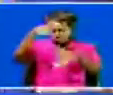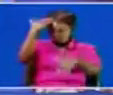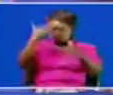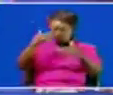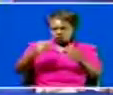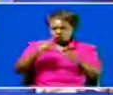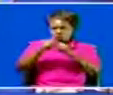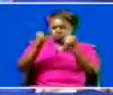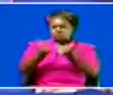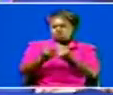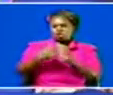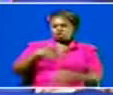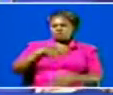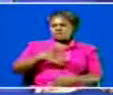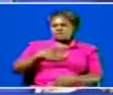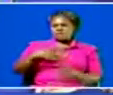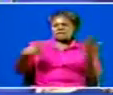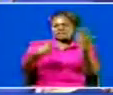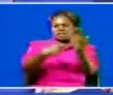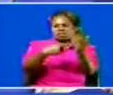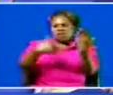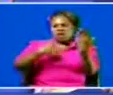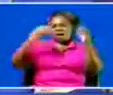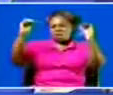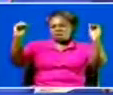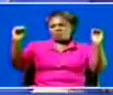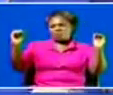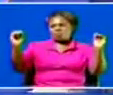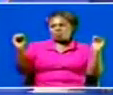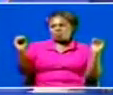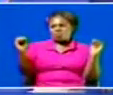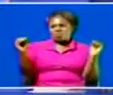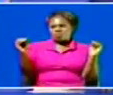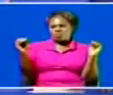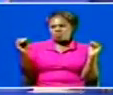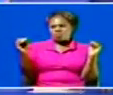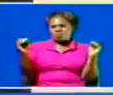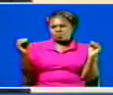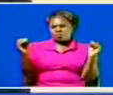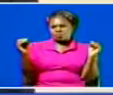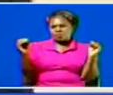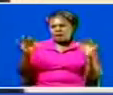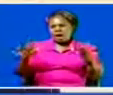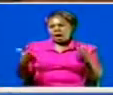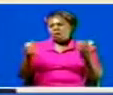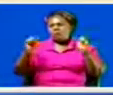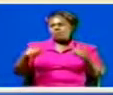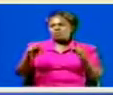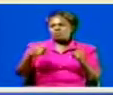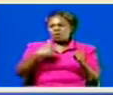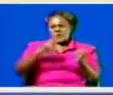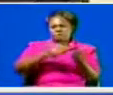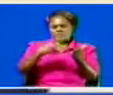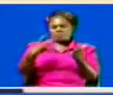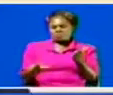social sciences, minus technical hands-on skills, to the chagrin of potential employers. How come we have those kinds of failures at the